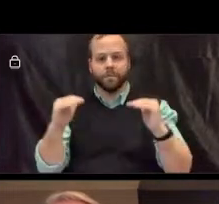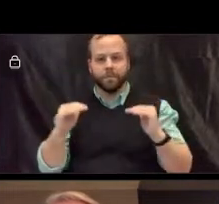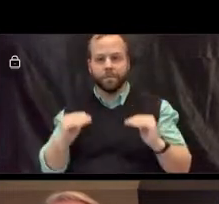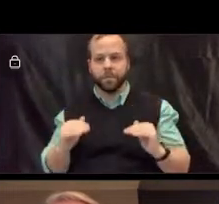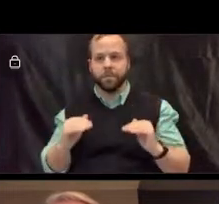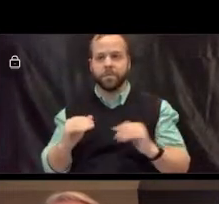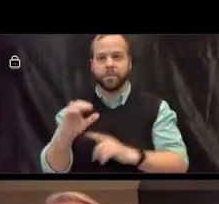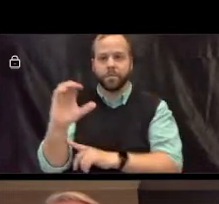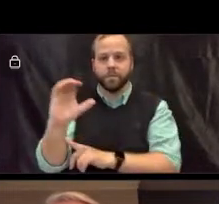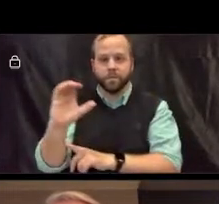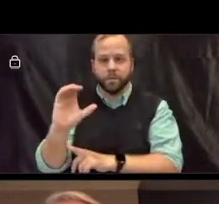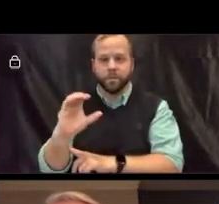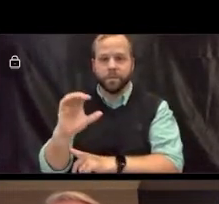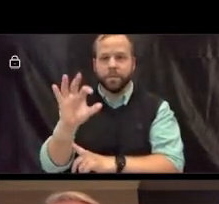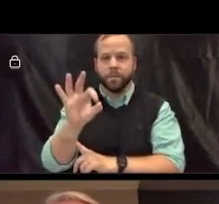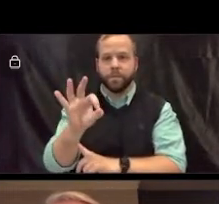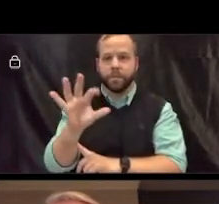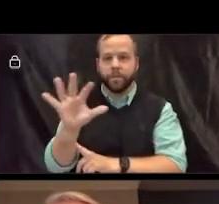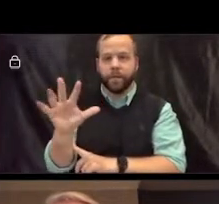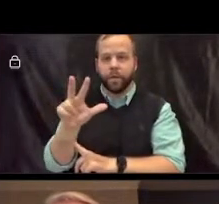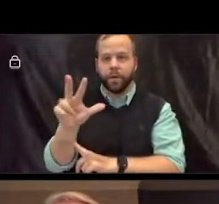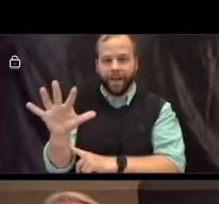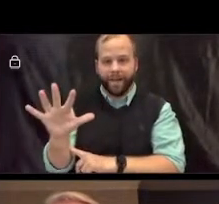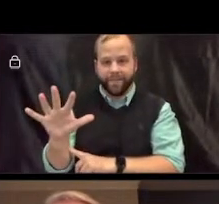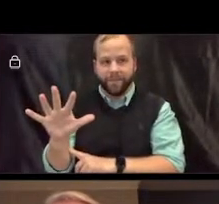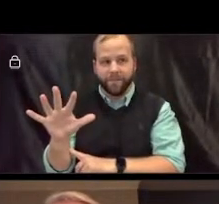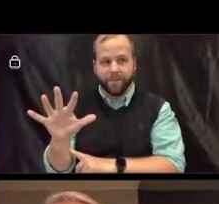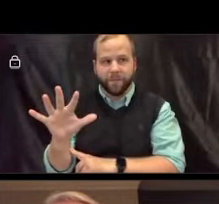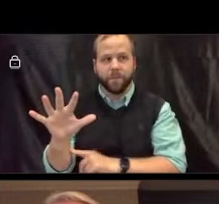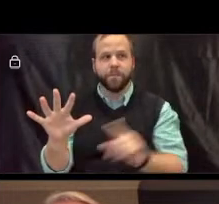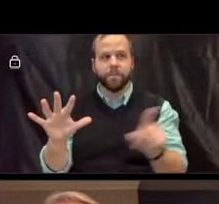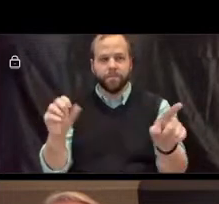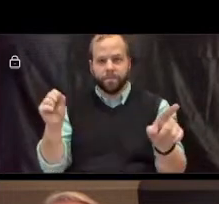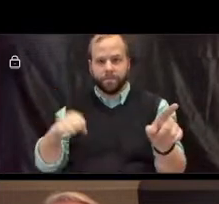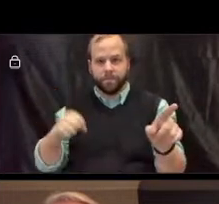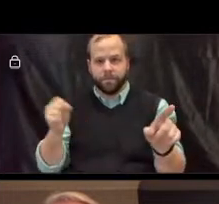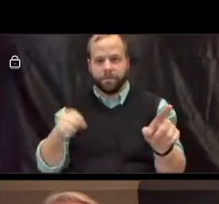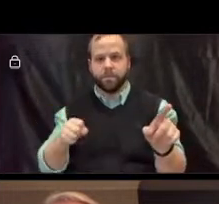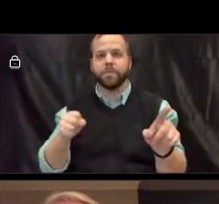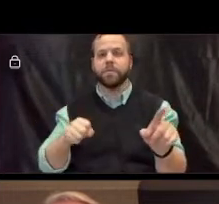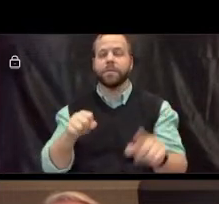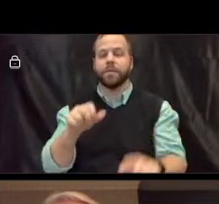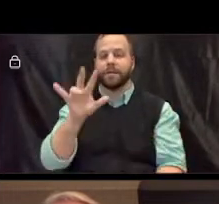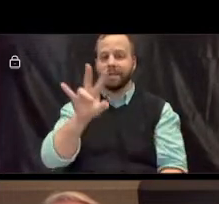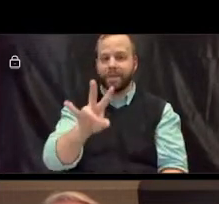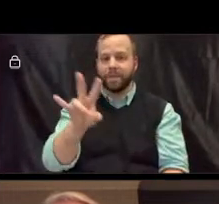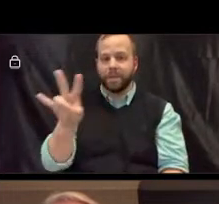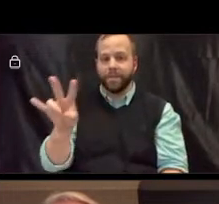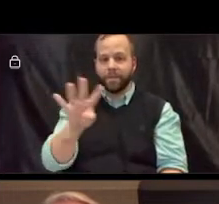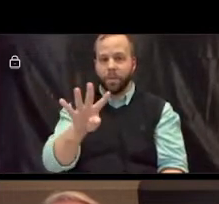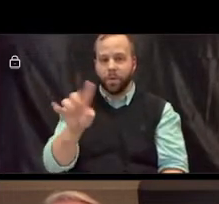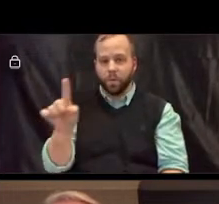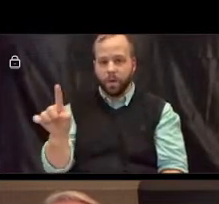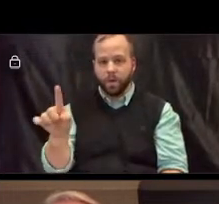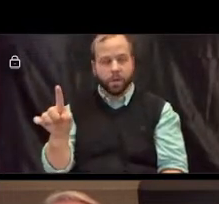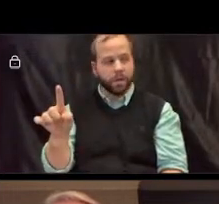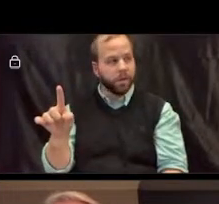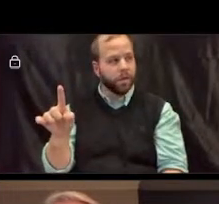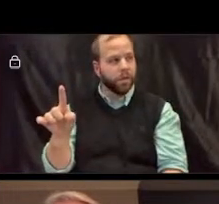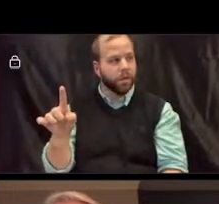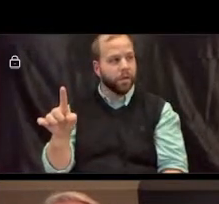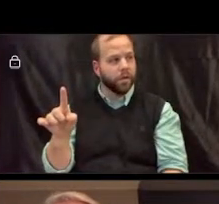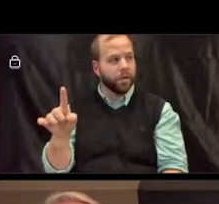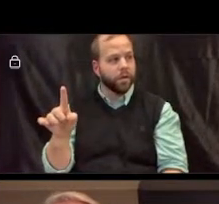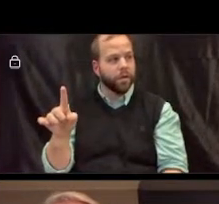it Z 9535A? Yes, sir. Item 7 and 7.1, you can hear those at the